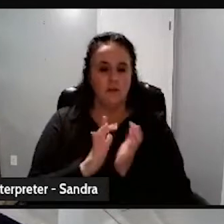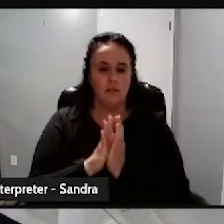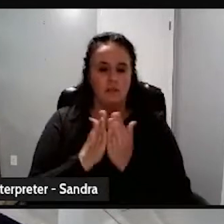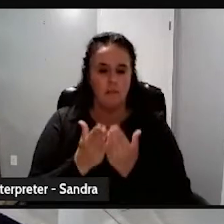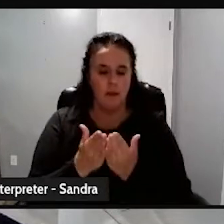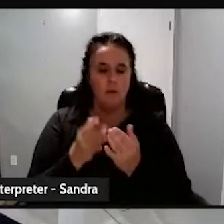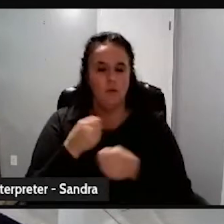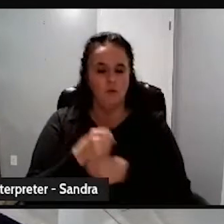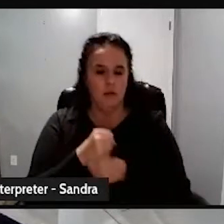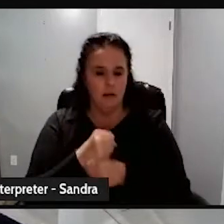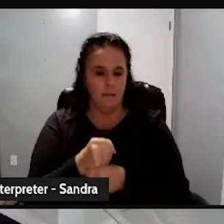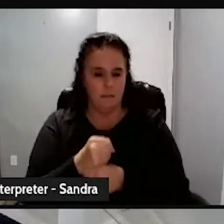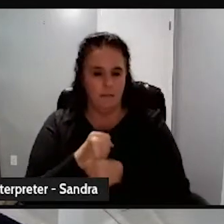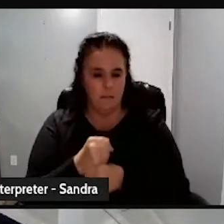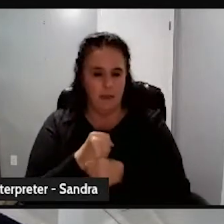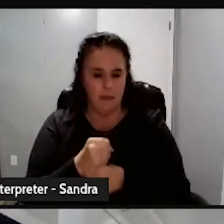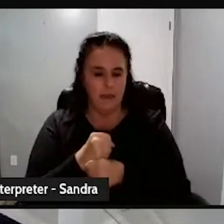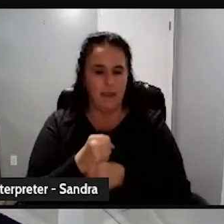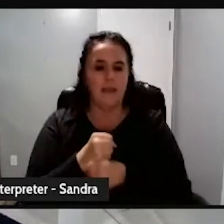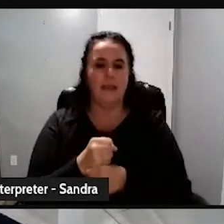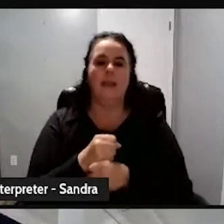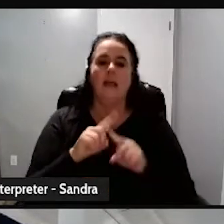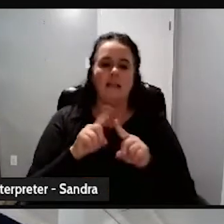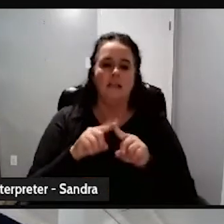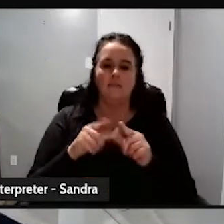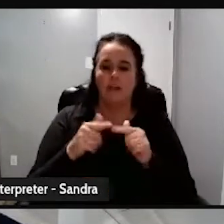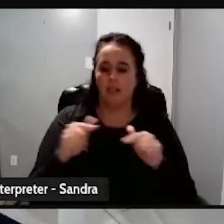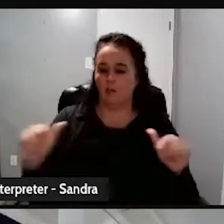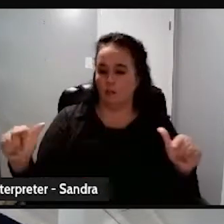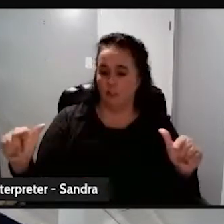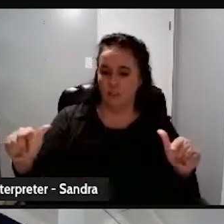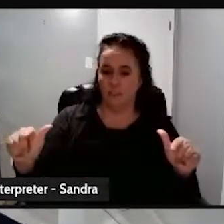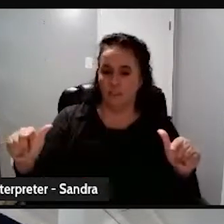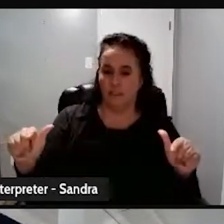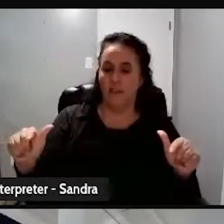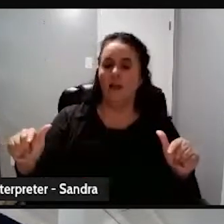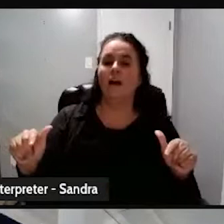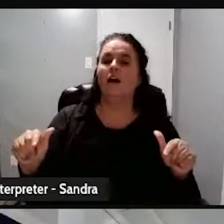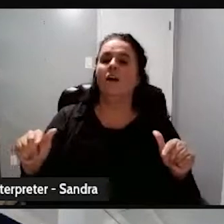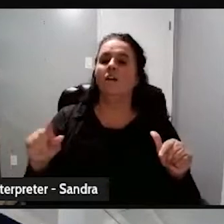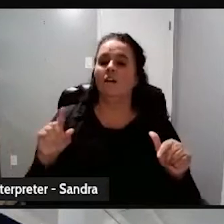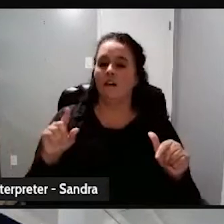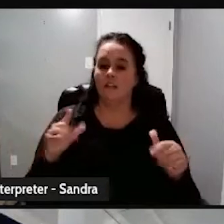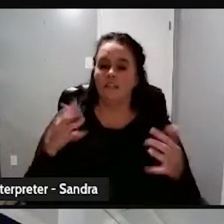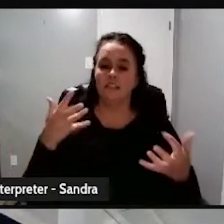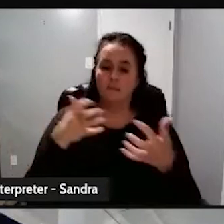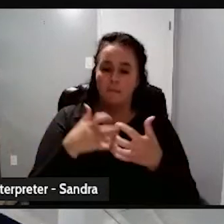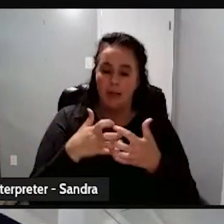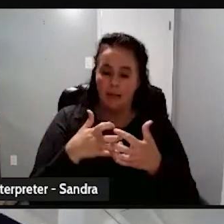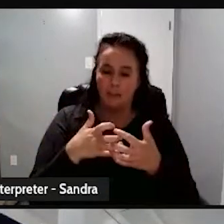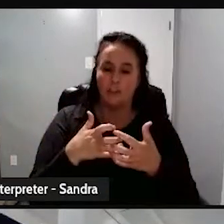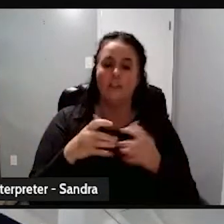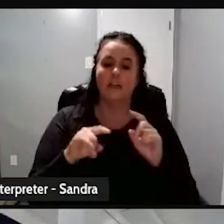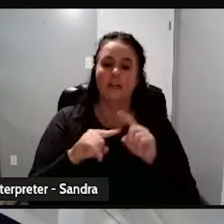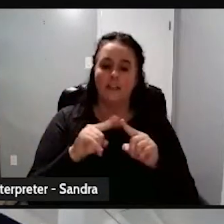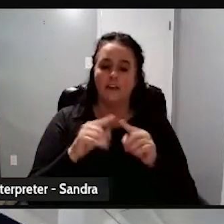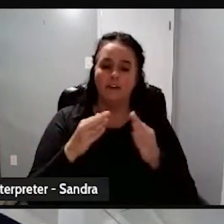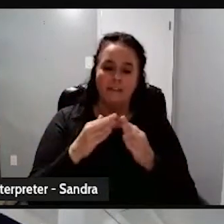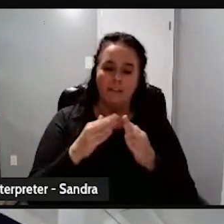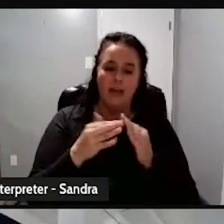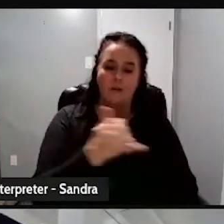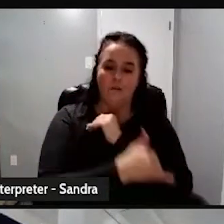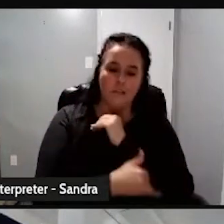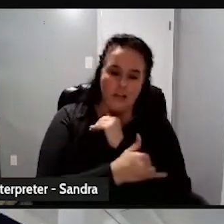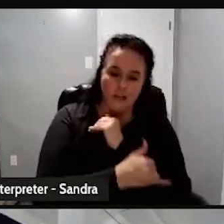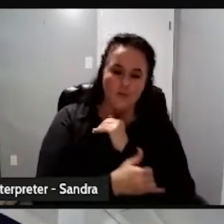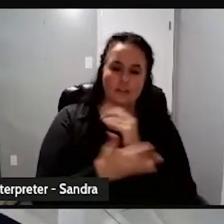produced in a language that the actual human beings who live in the town speak, and they can understand the word of God, as opposed to a priest